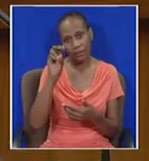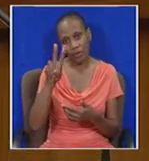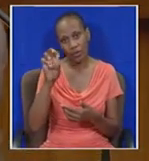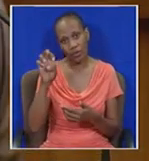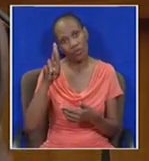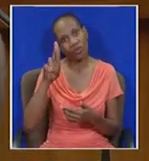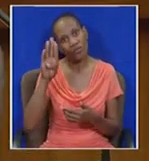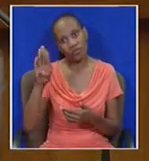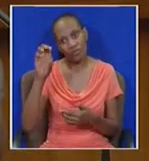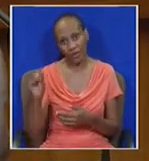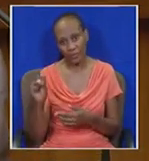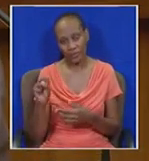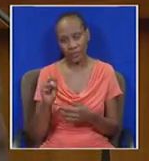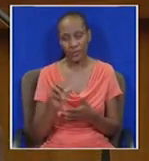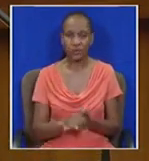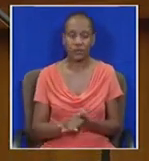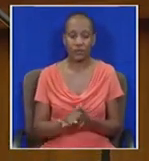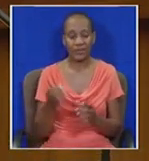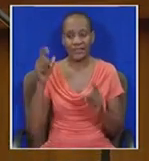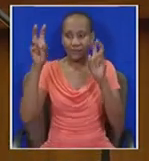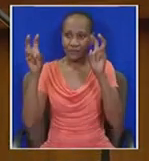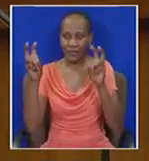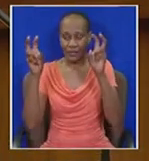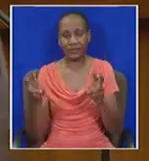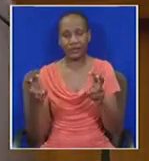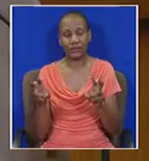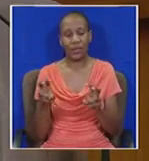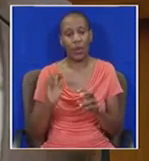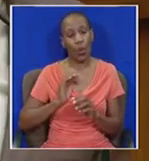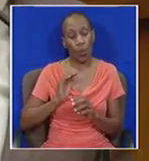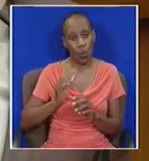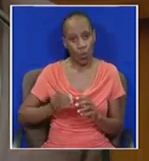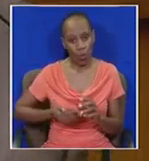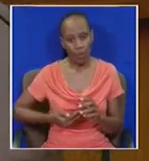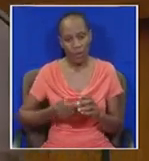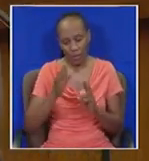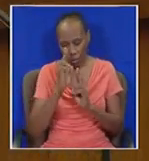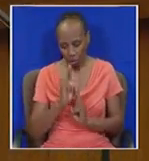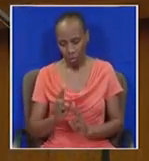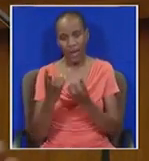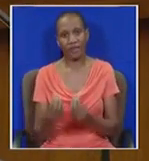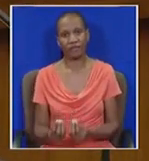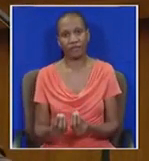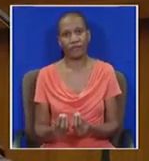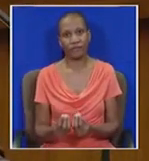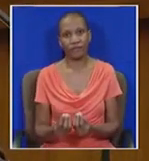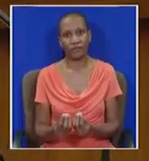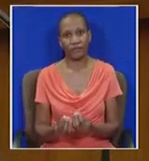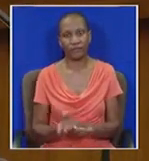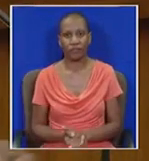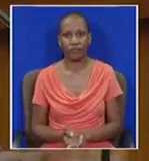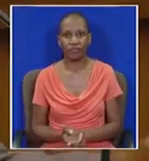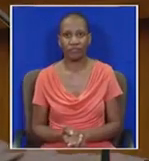The title there is Umfazi Onesidima. Umfazi onesidima ngubani na